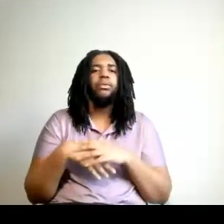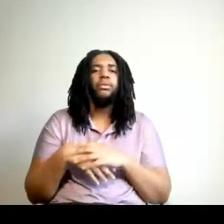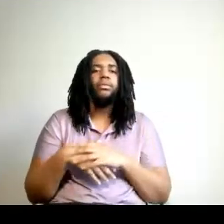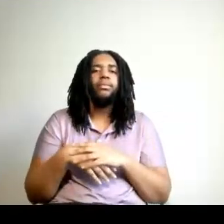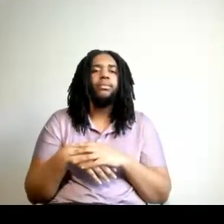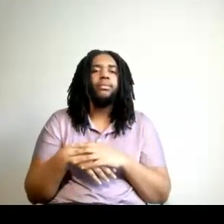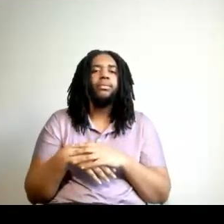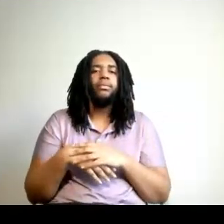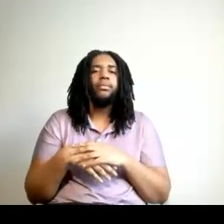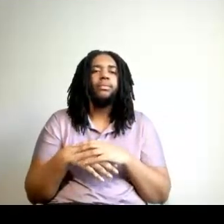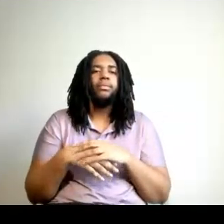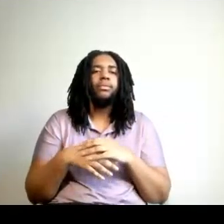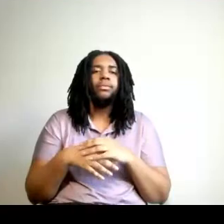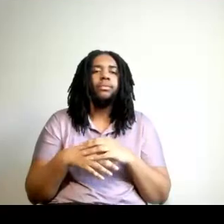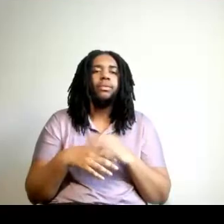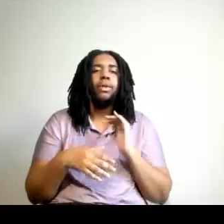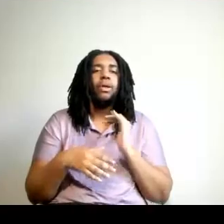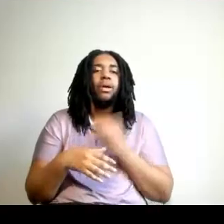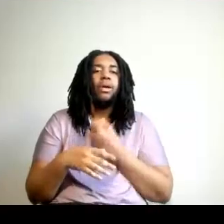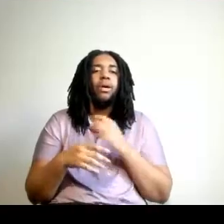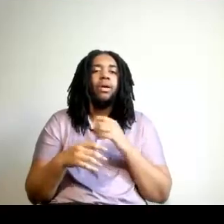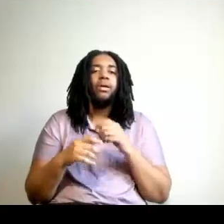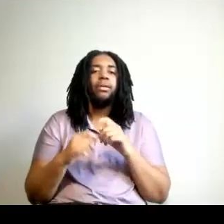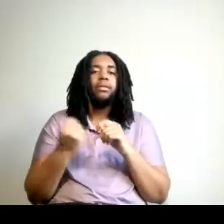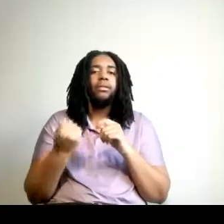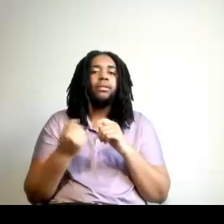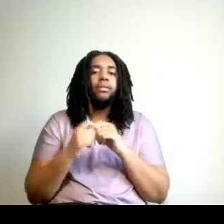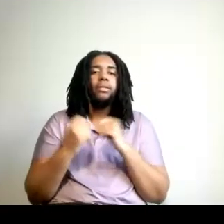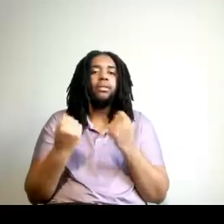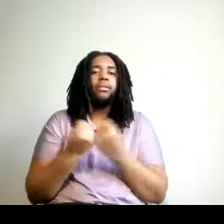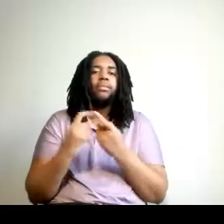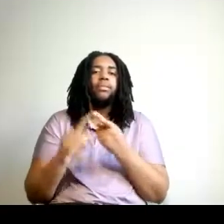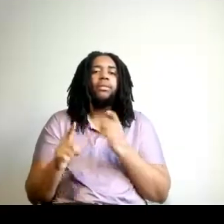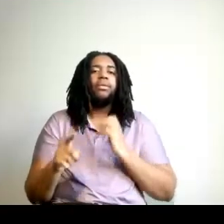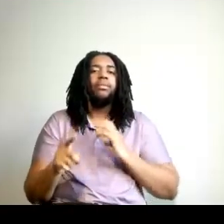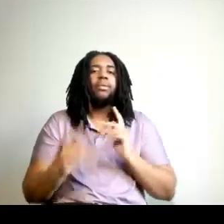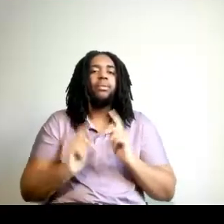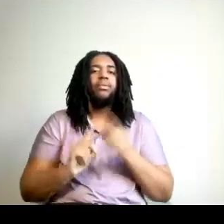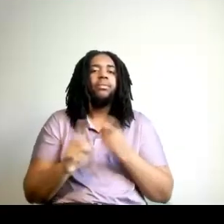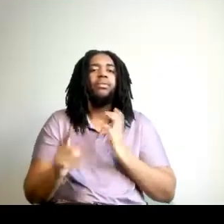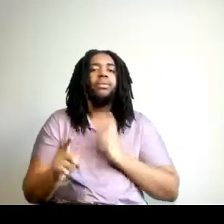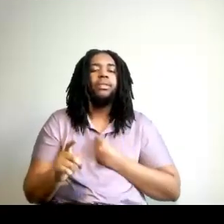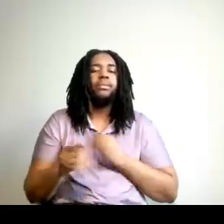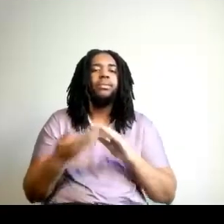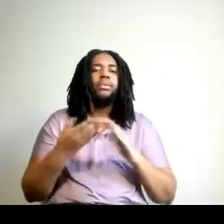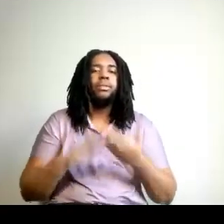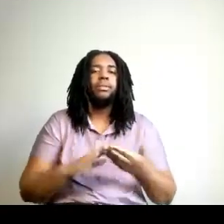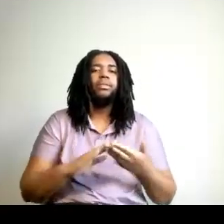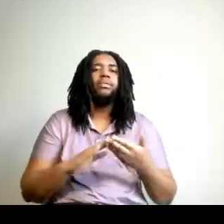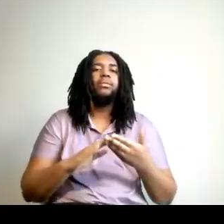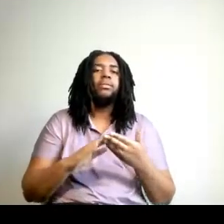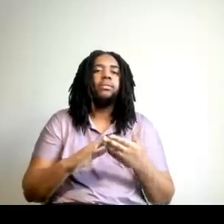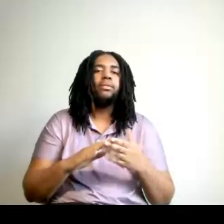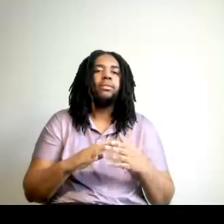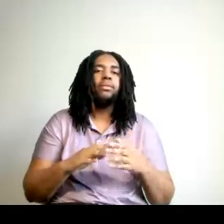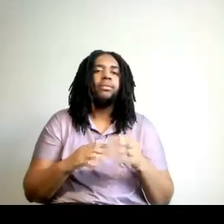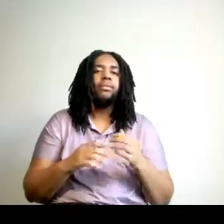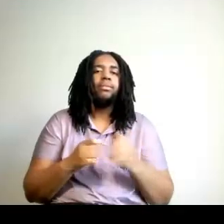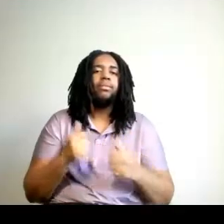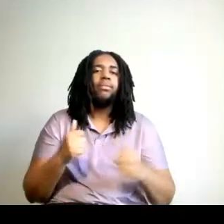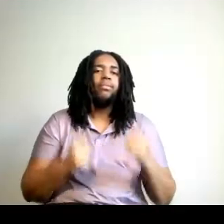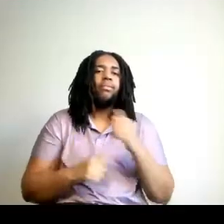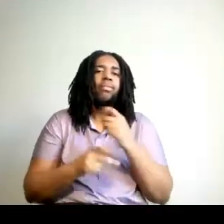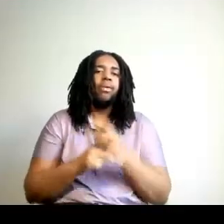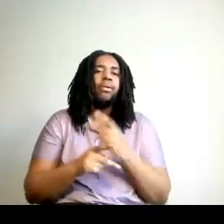of our team were folks that were from trans communities, folks that were private care or primary care